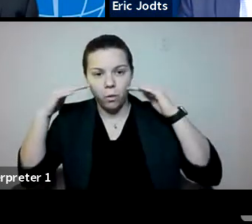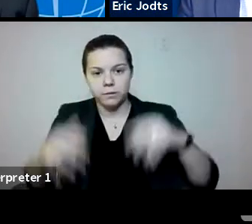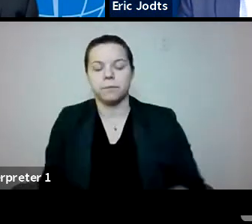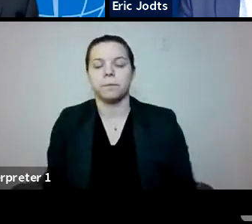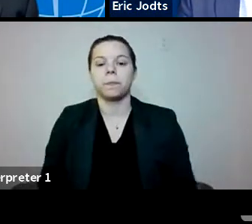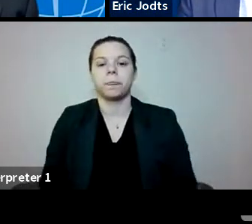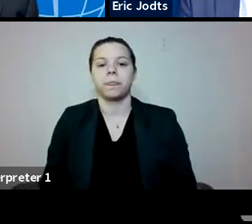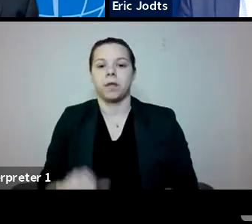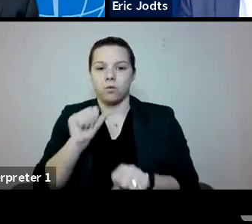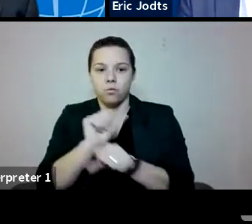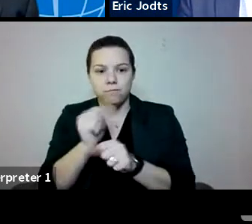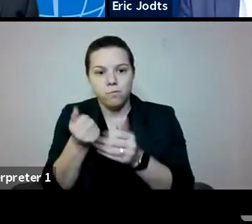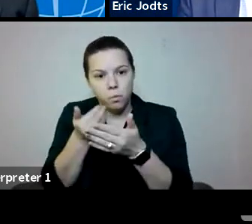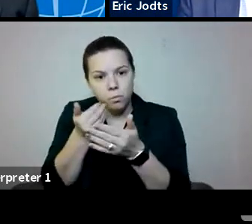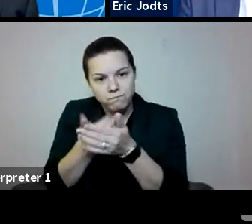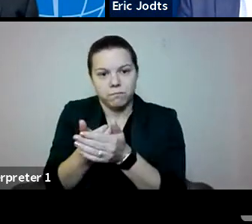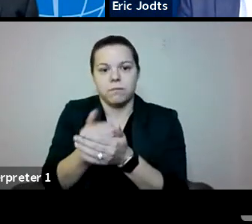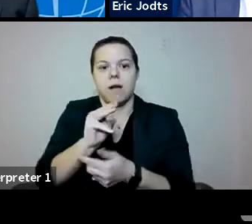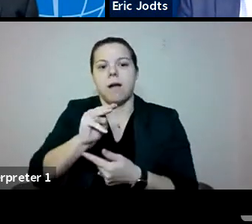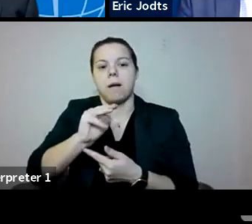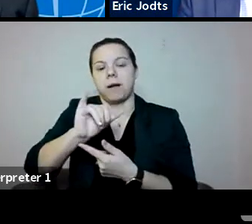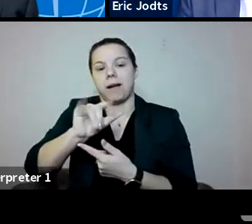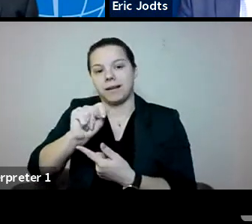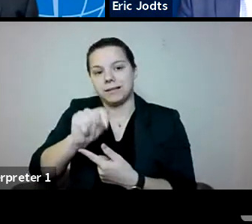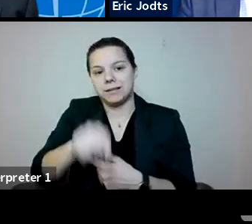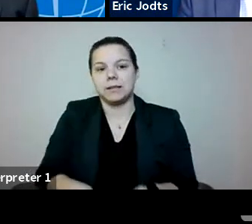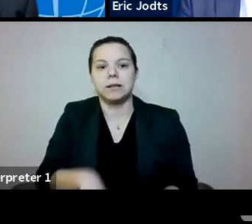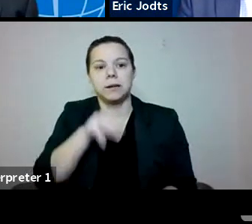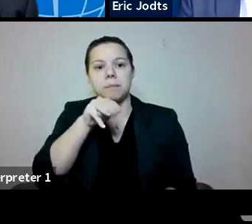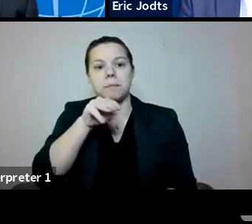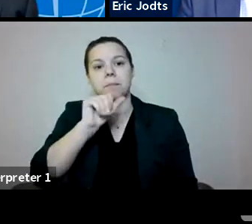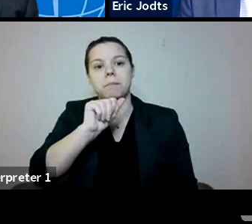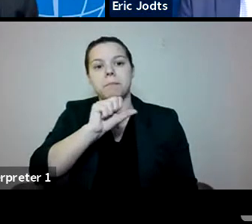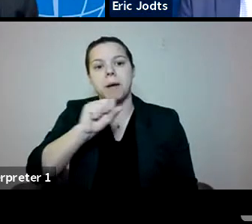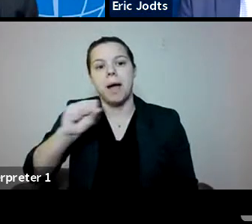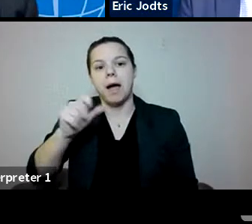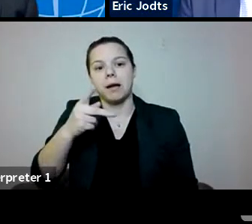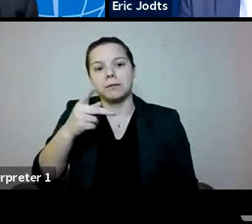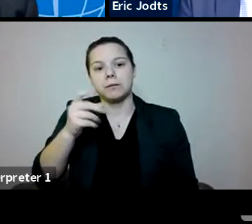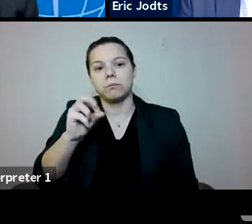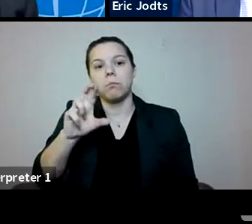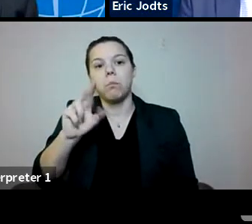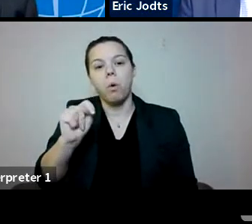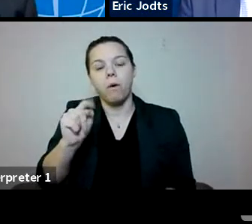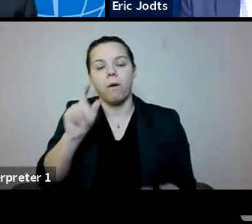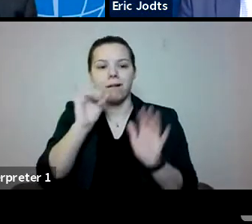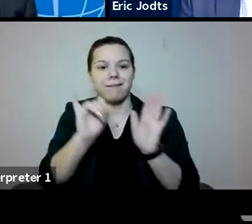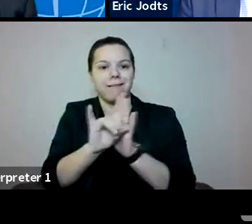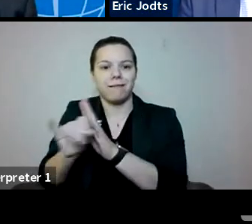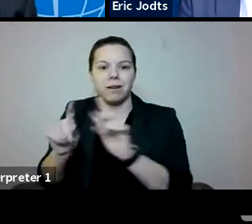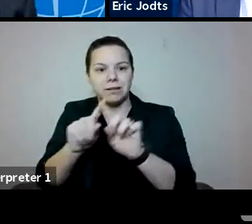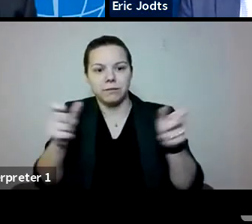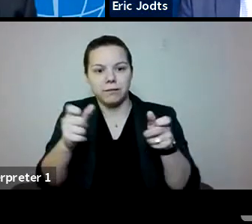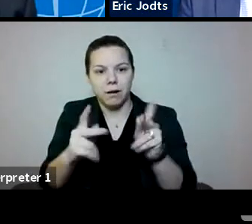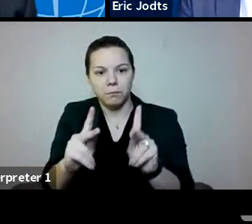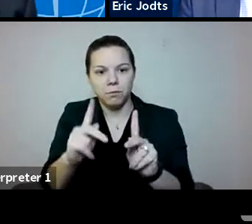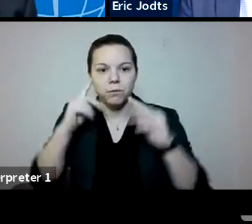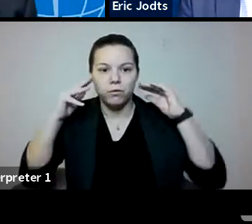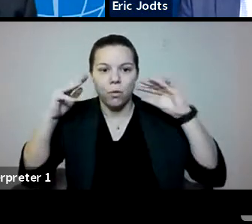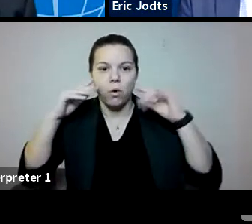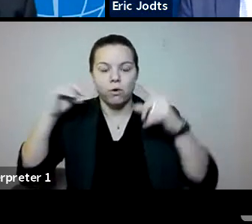close collaboration with MIT and Massport to try to identify different opportunities for noise